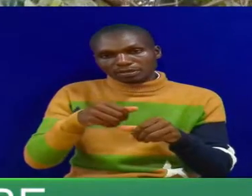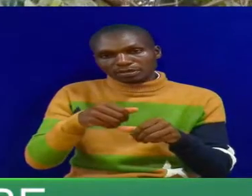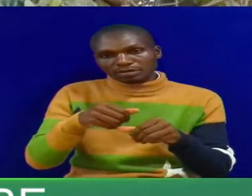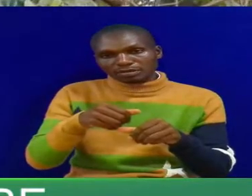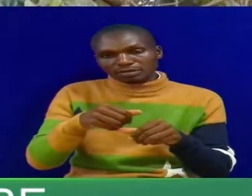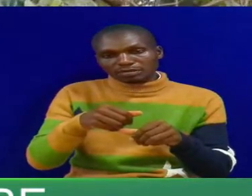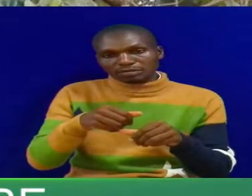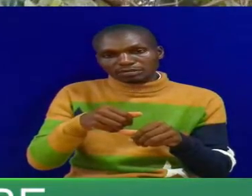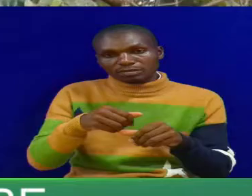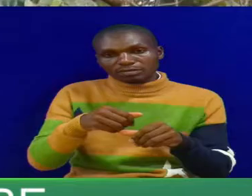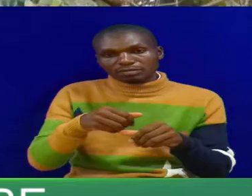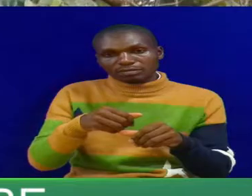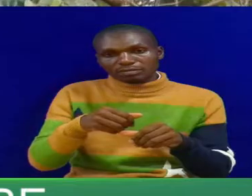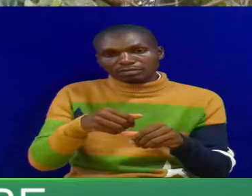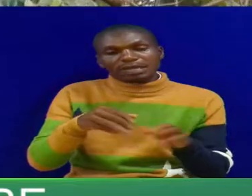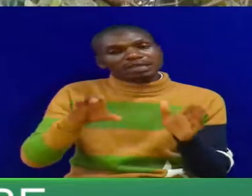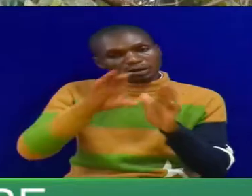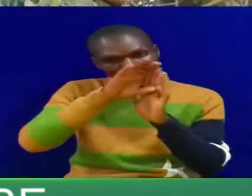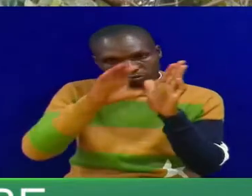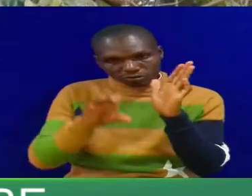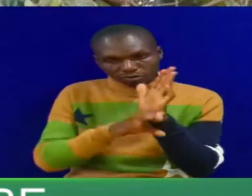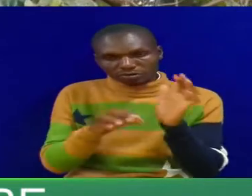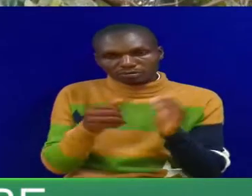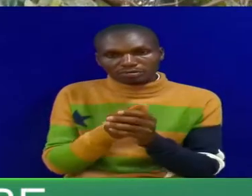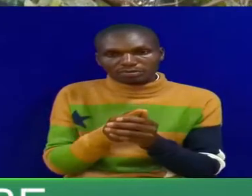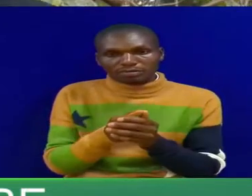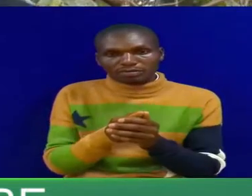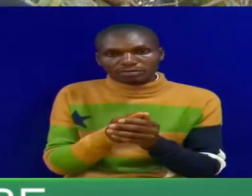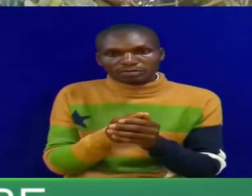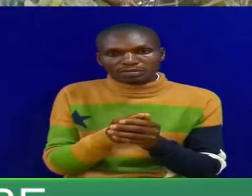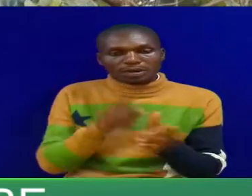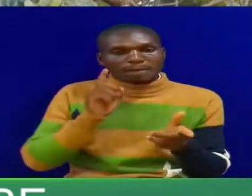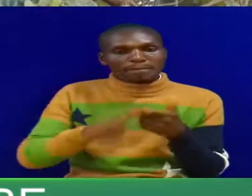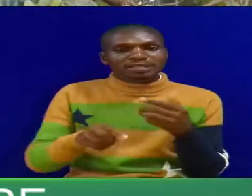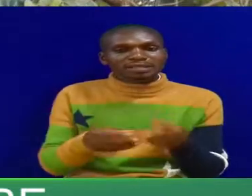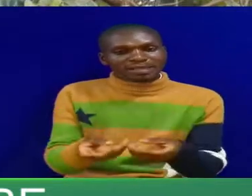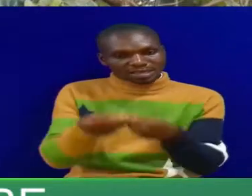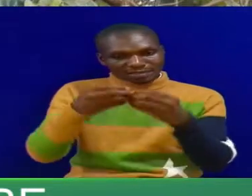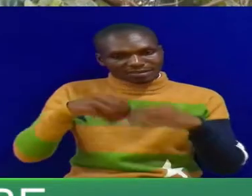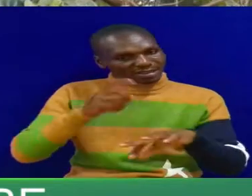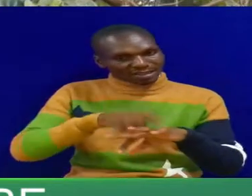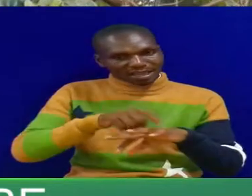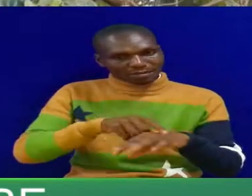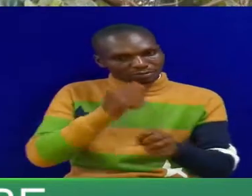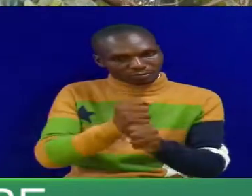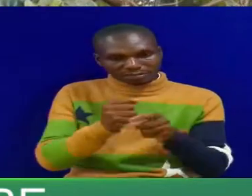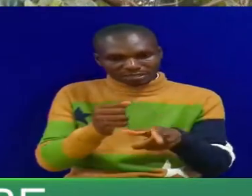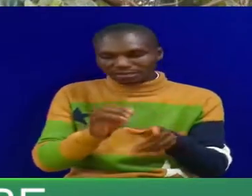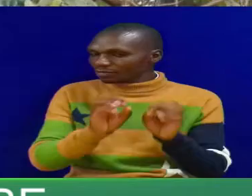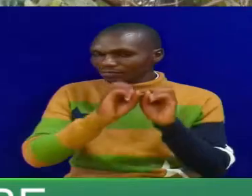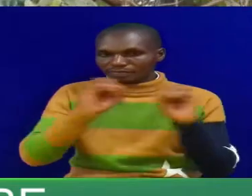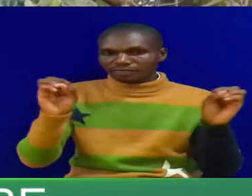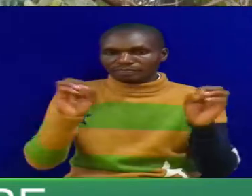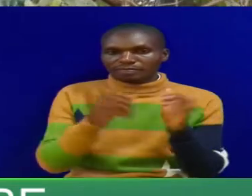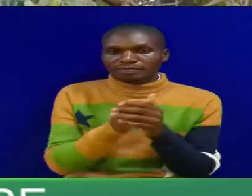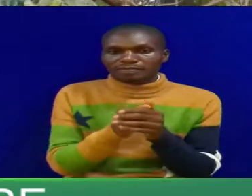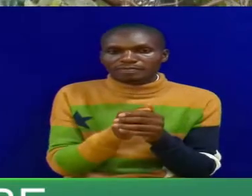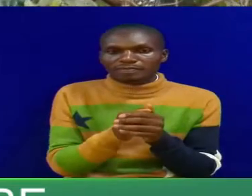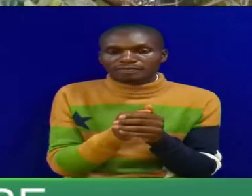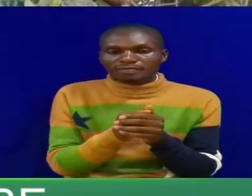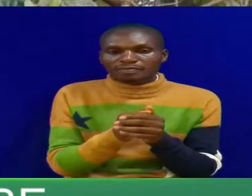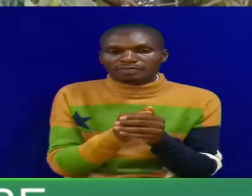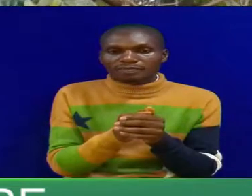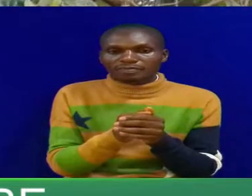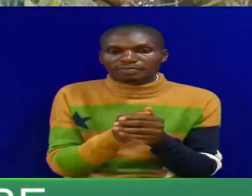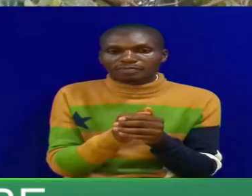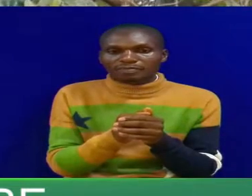the implementation of the constitution, yet it was not given an opportunity to do that, and it was